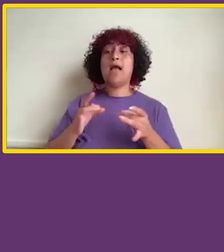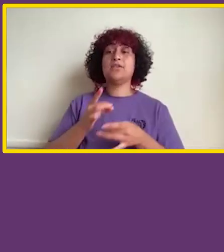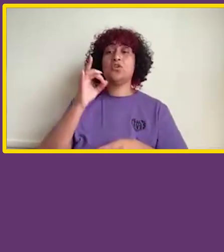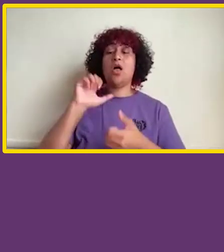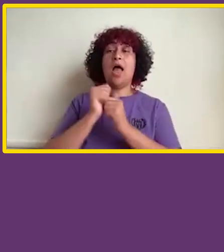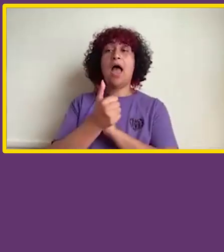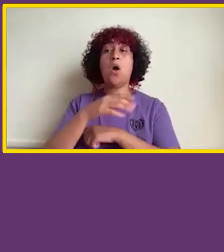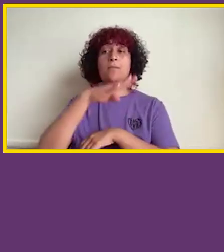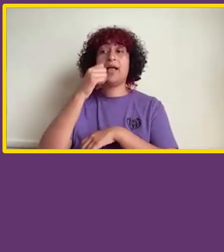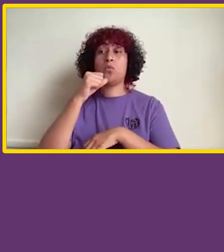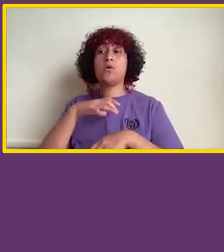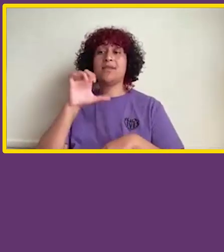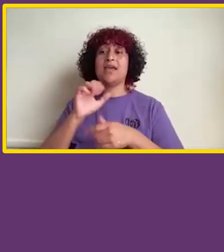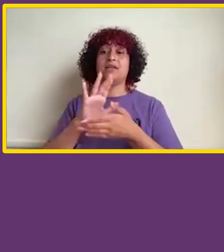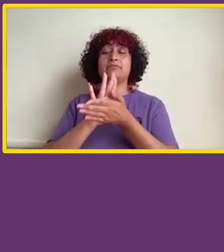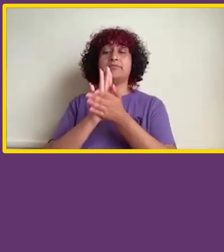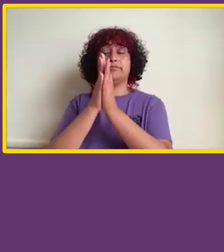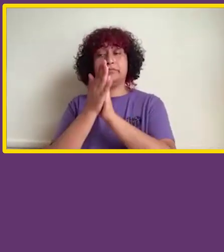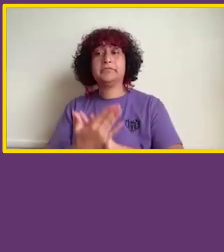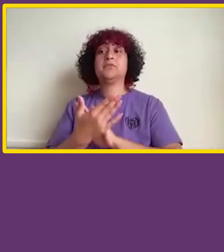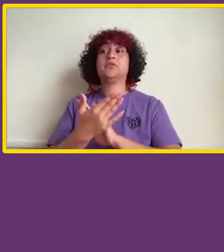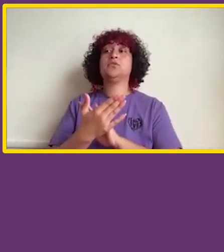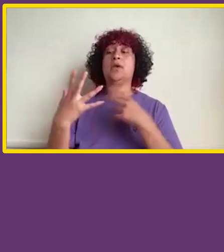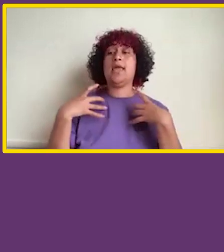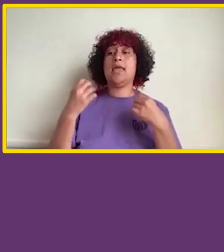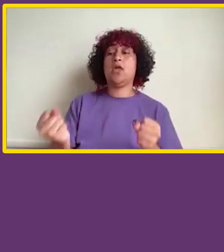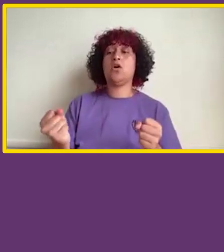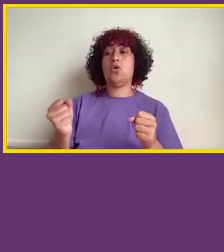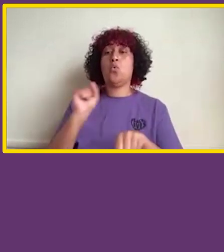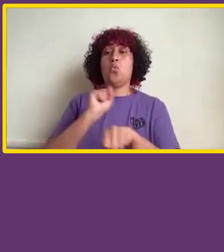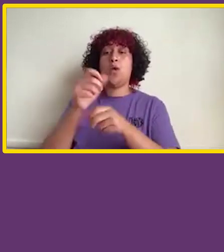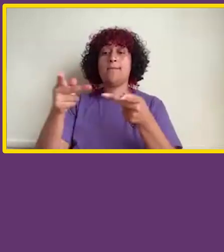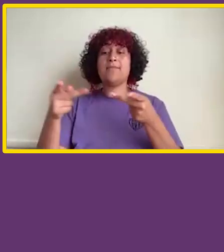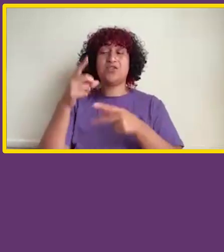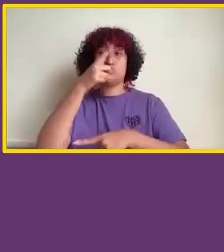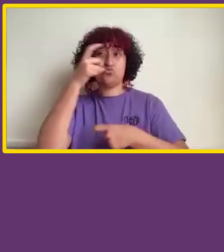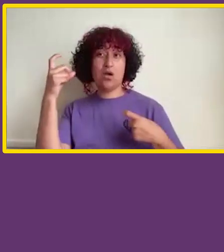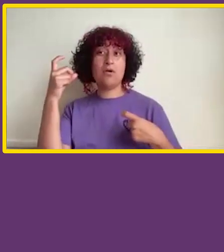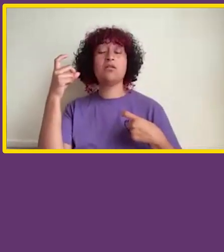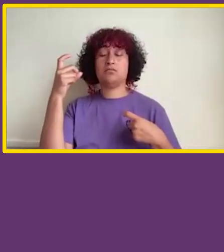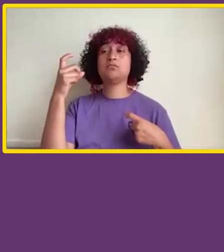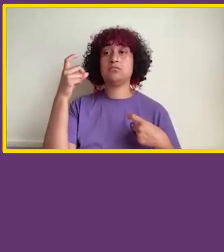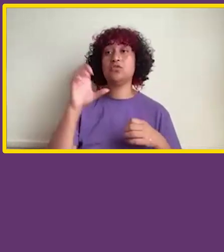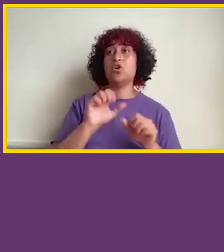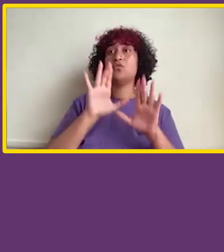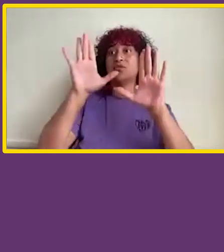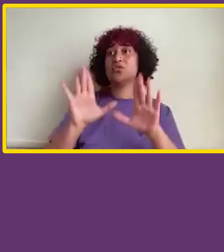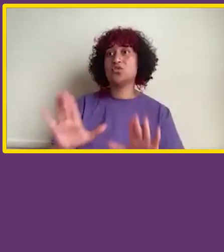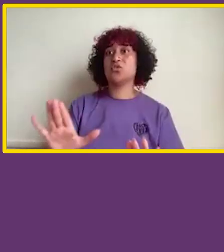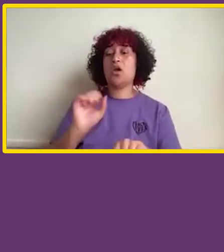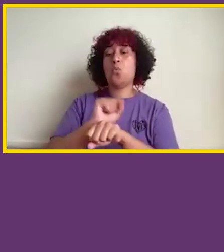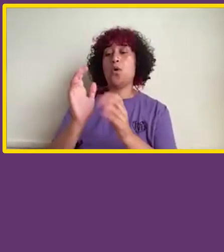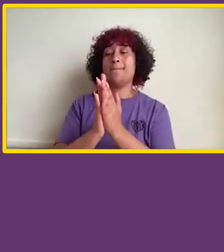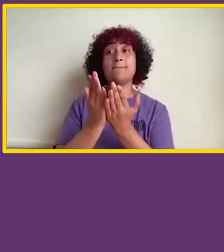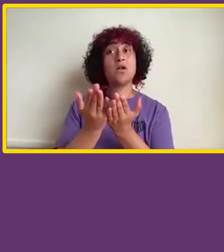Trauma. And it is all about racial trauma and sexism and misogynoir at once. So it's a great workbook that is something that